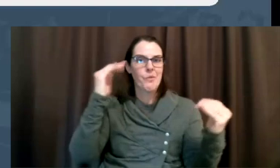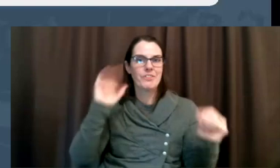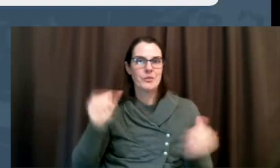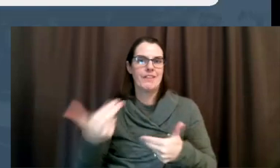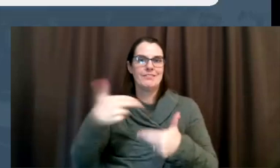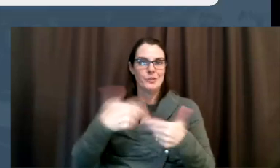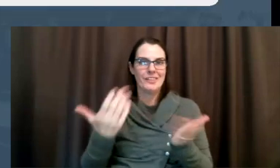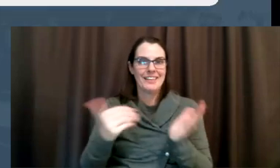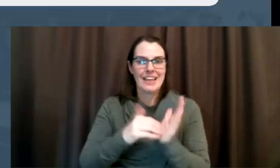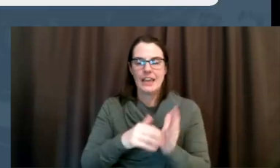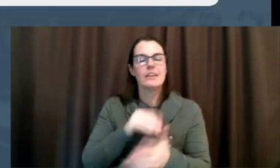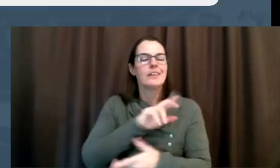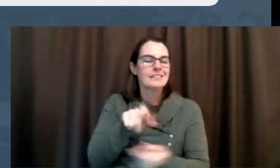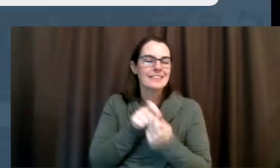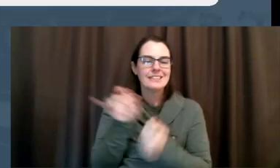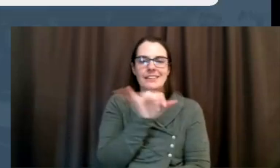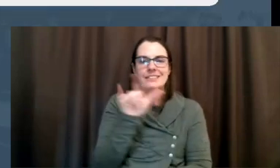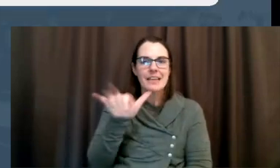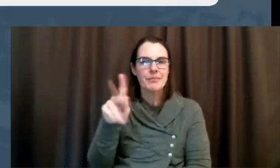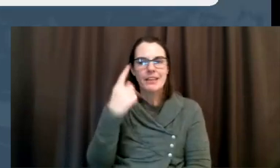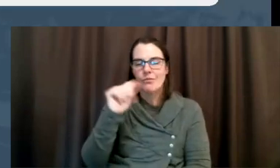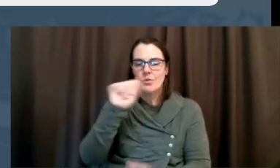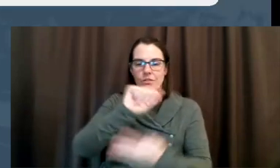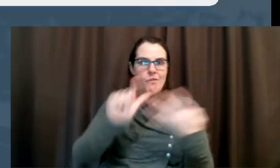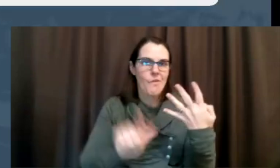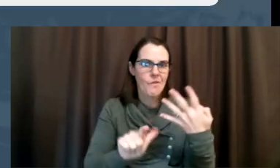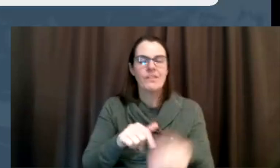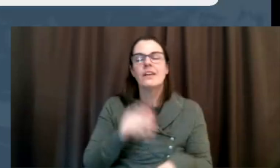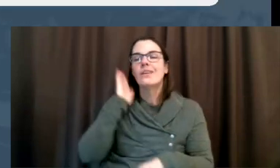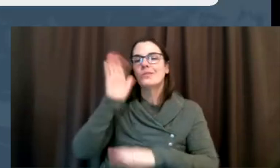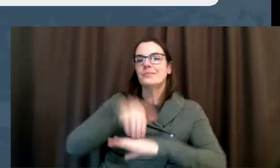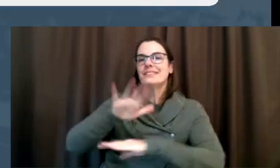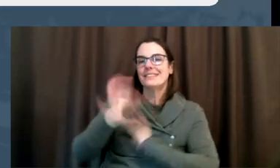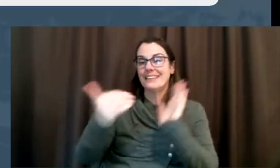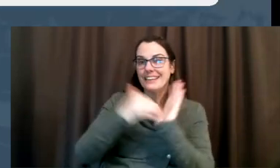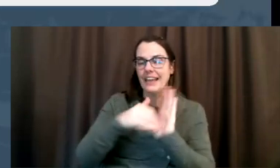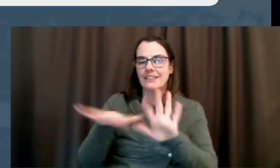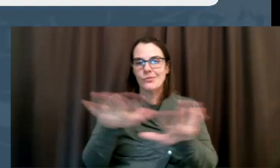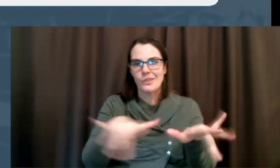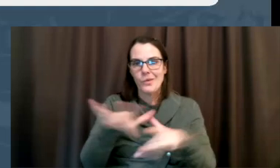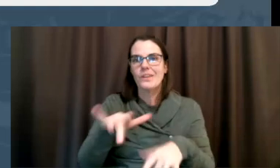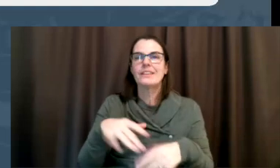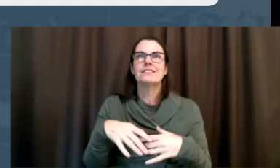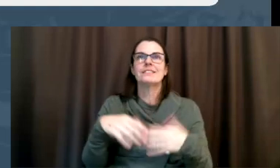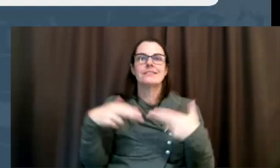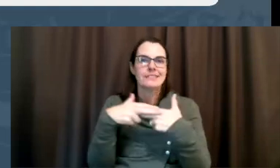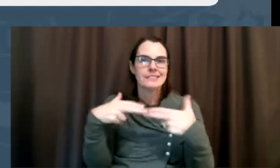link that we've been using for all of these sessions. And we'll be sending out, again, recordings and slides after